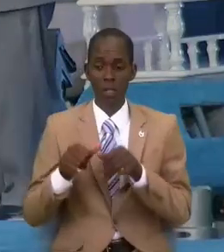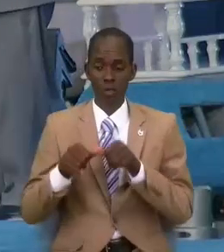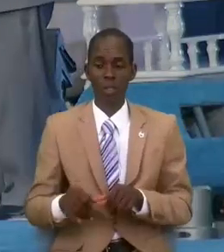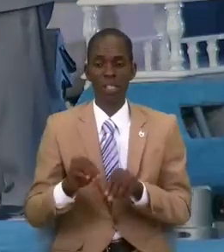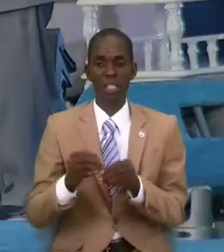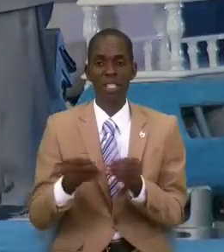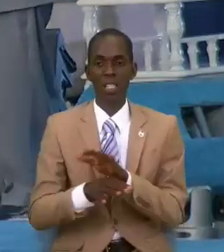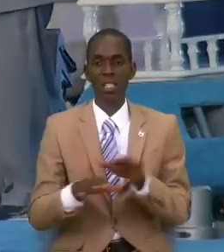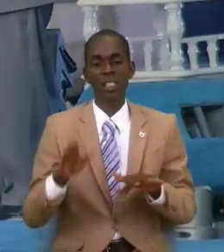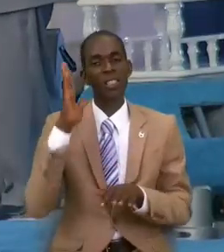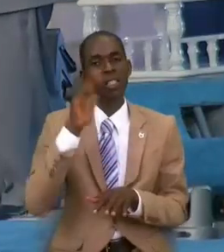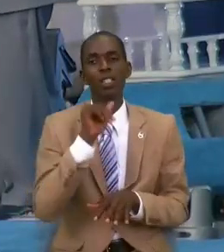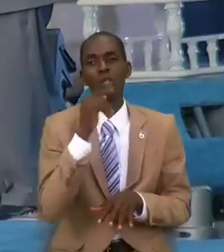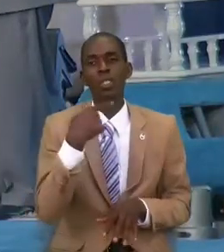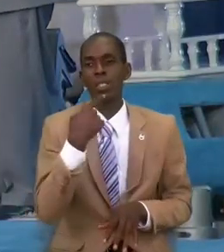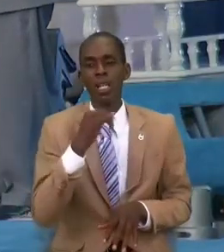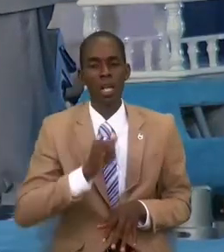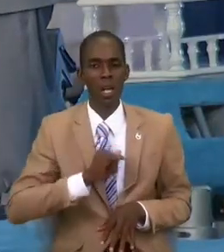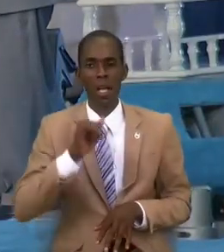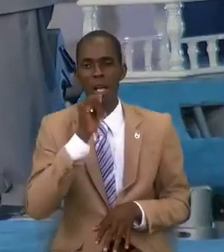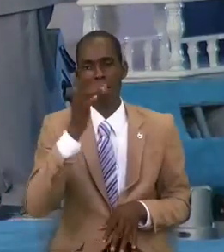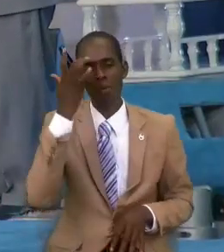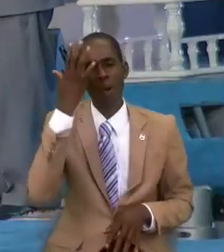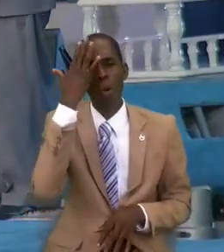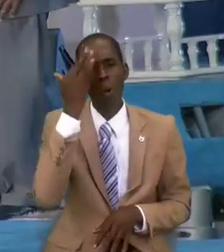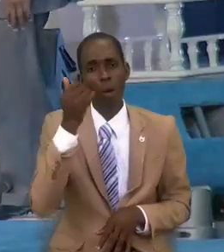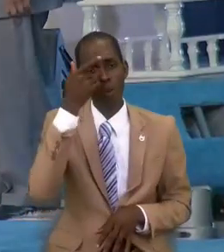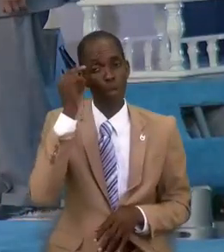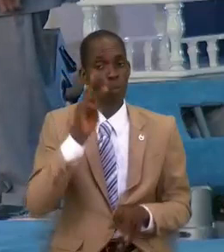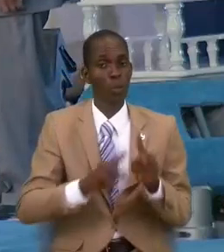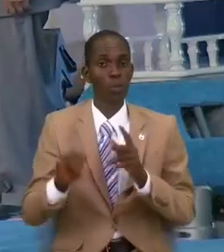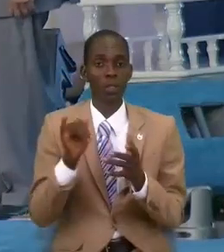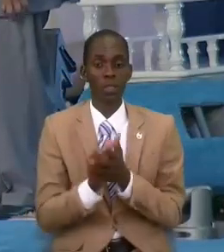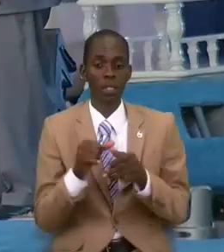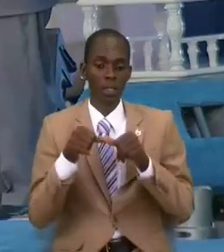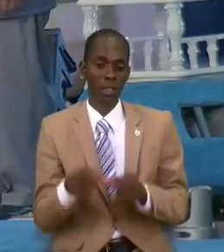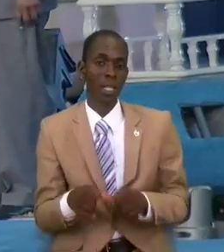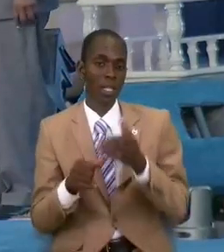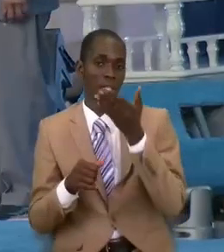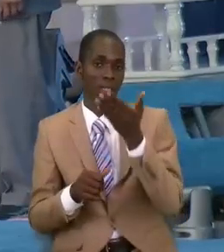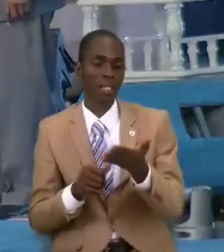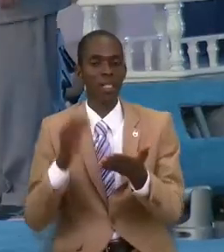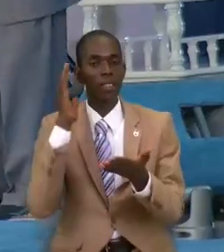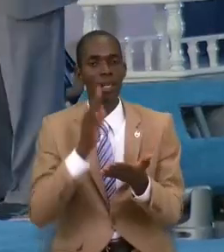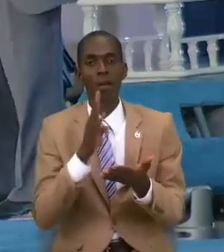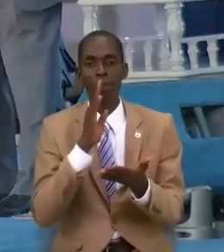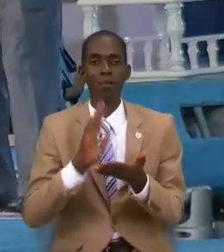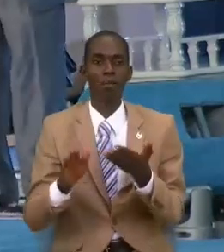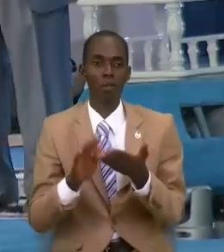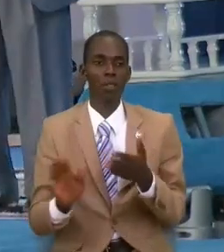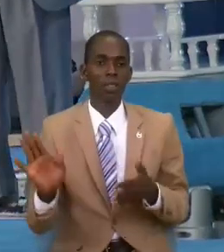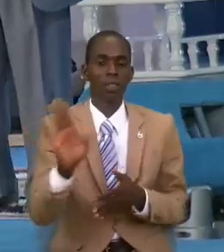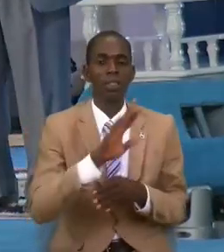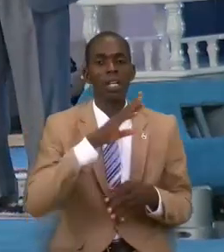that dwell therein shall be forgiven their iniquity. There is forgiveness, and there